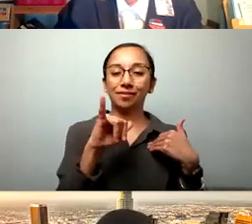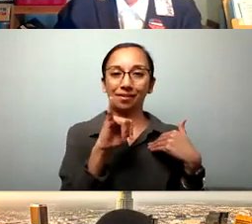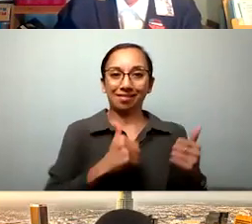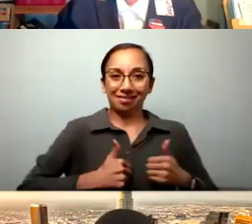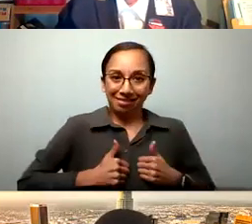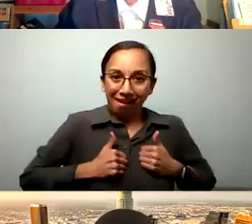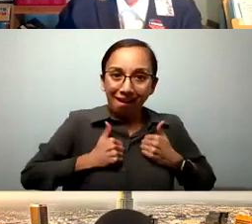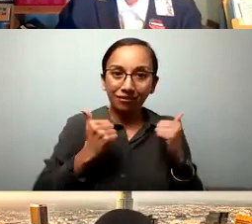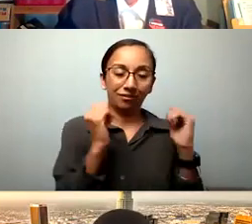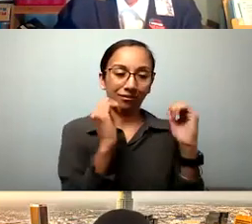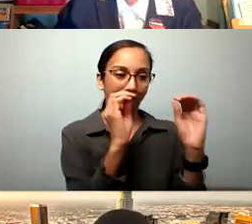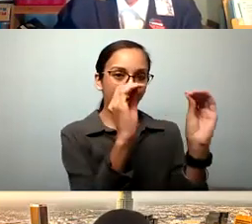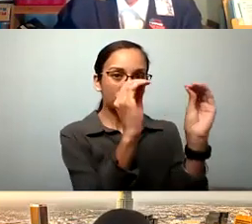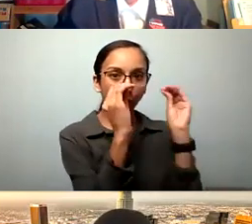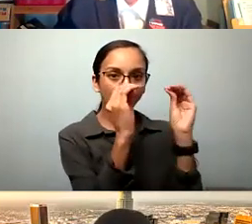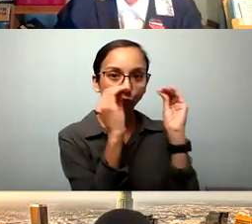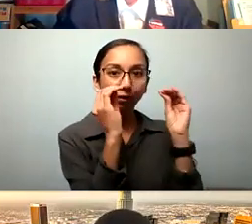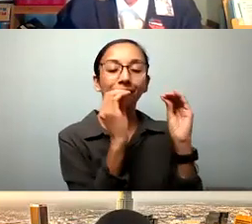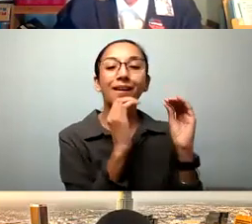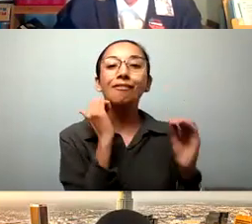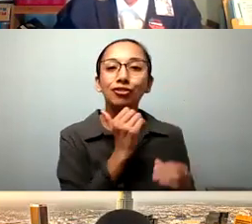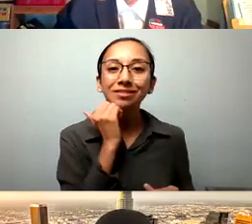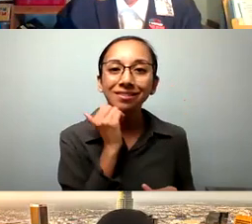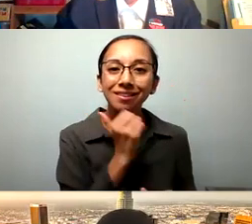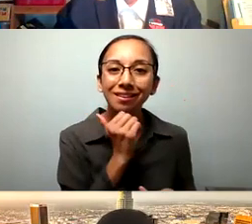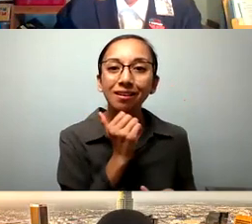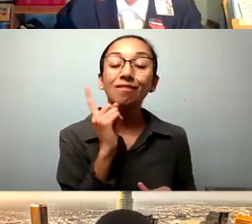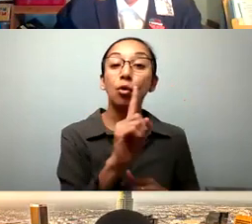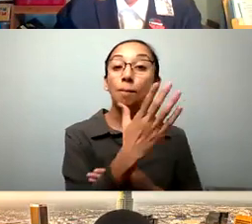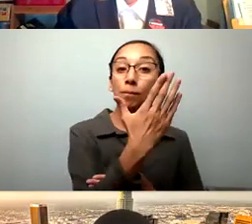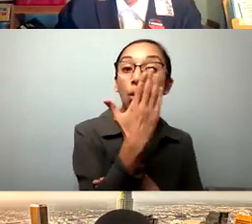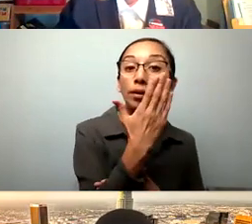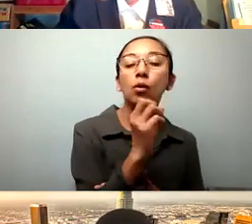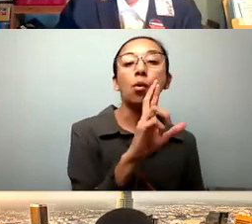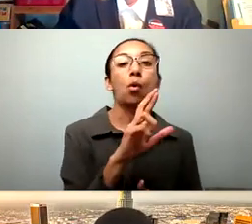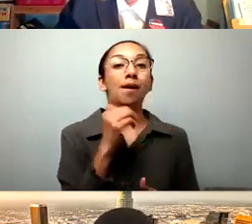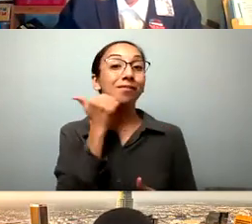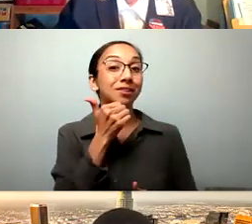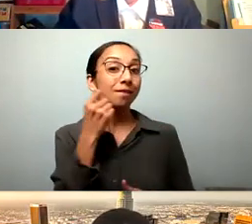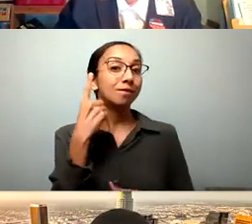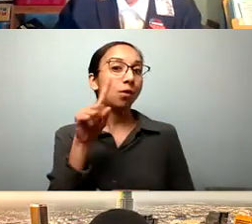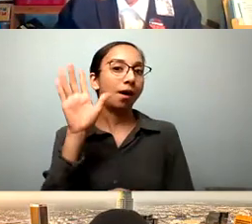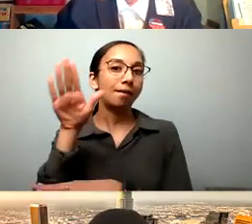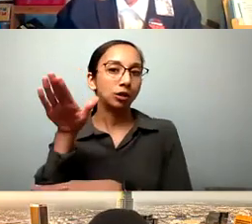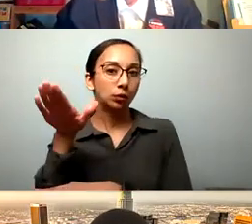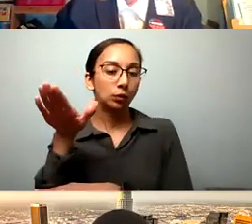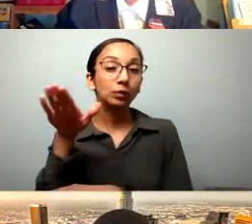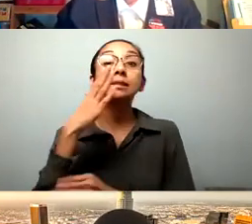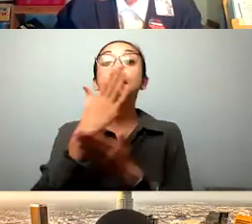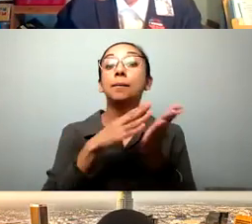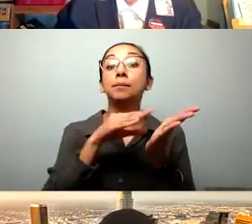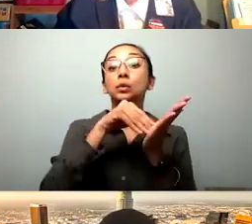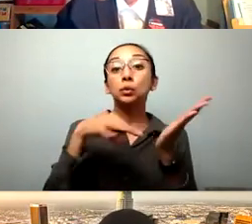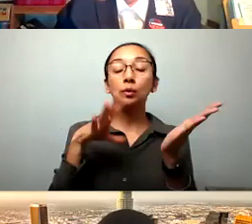that synchronous instruction every day for that morning or every day for that afternoon. And some students will opt to